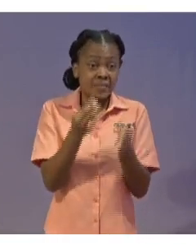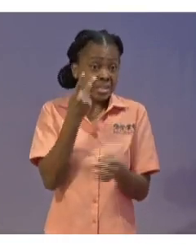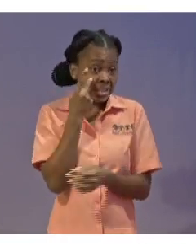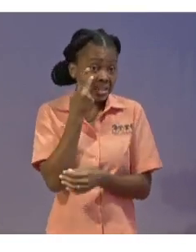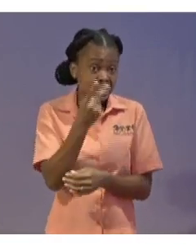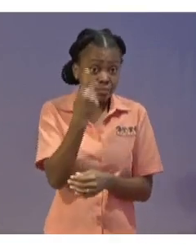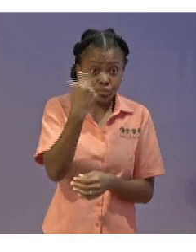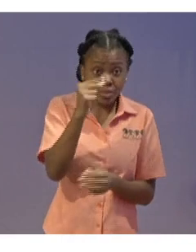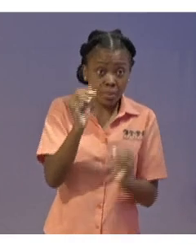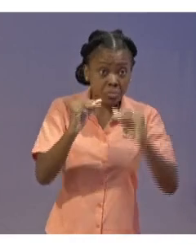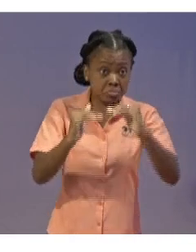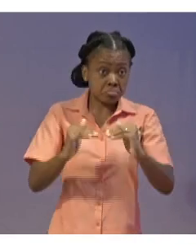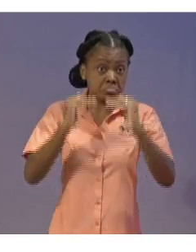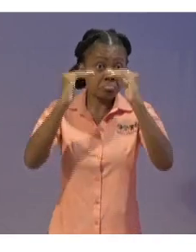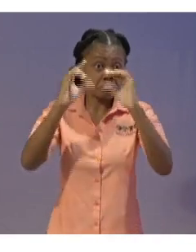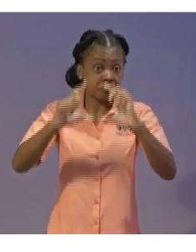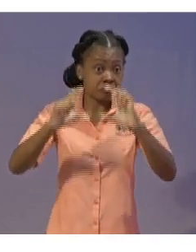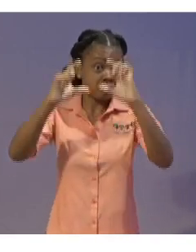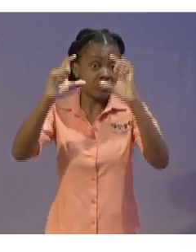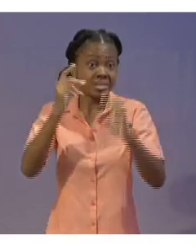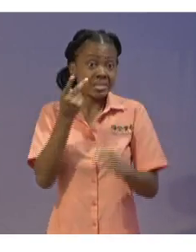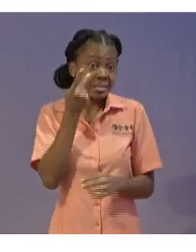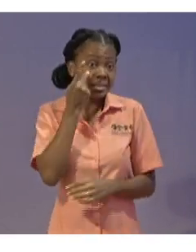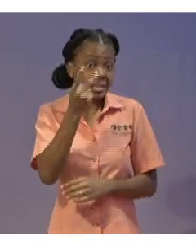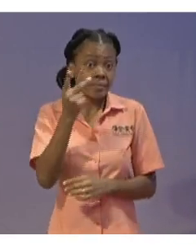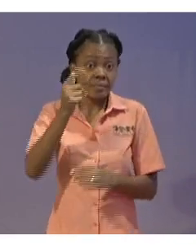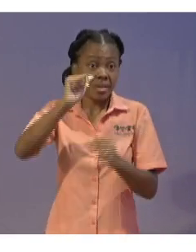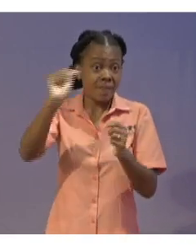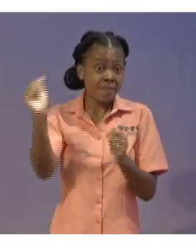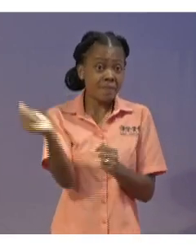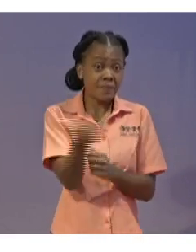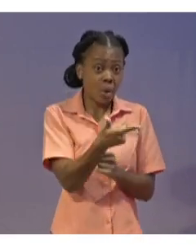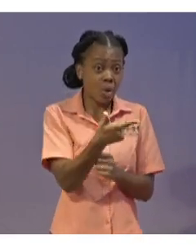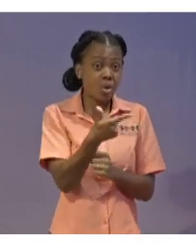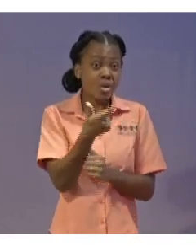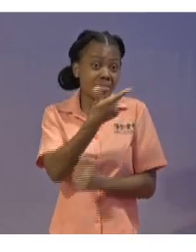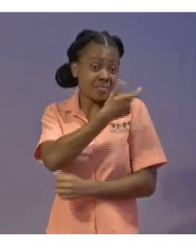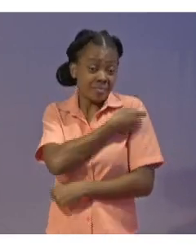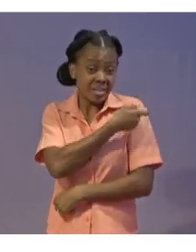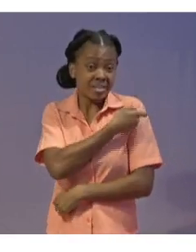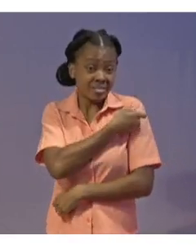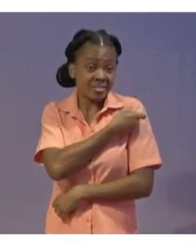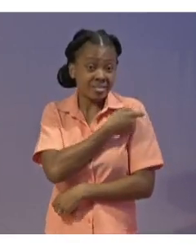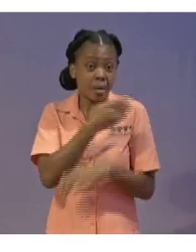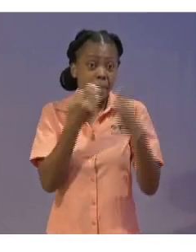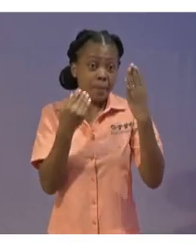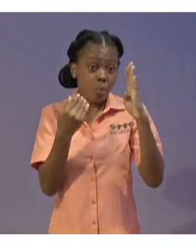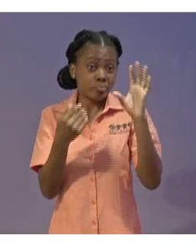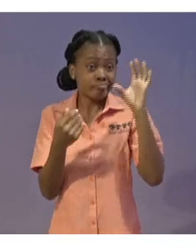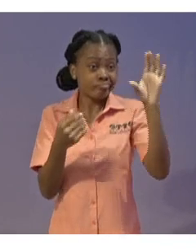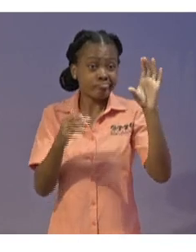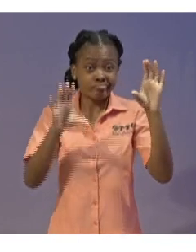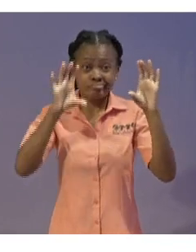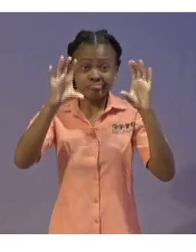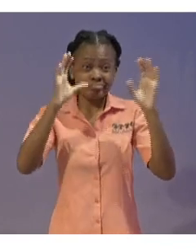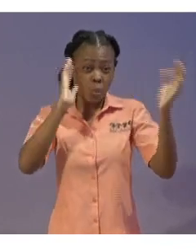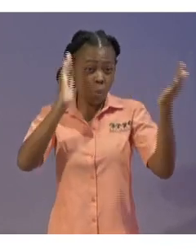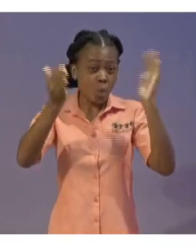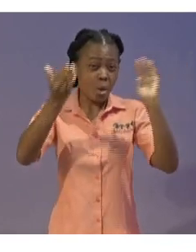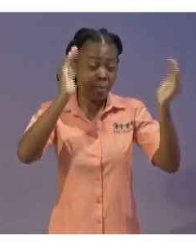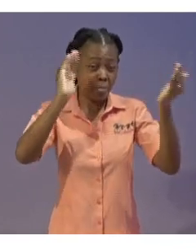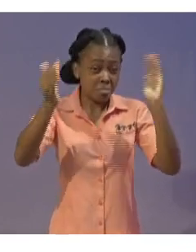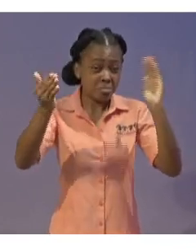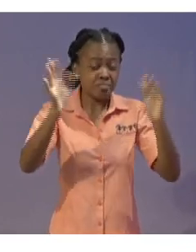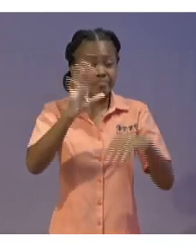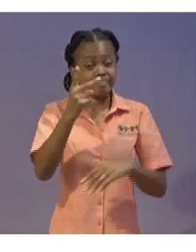green at the top of the total population vaccination status, and the blue, and put it on top of the blue, and we would see that the relative